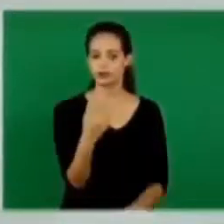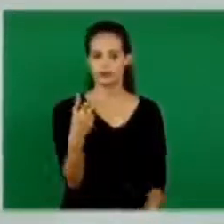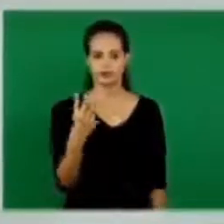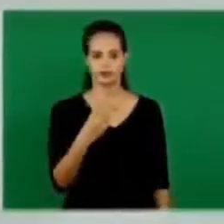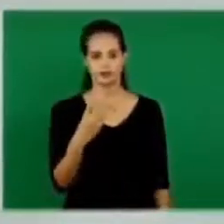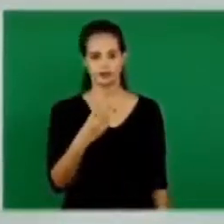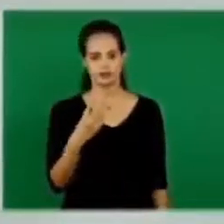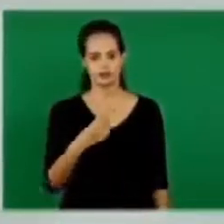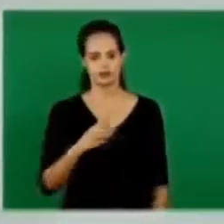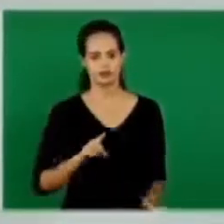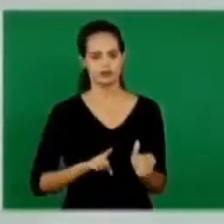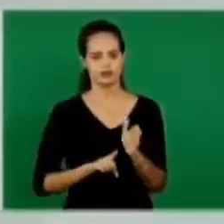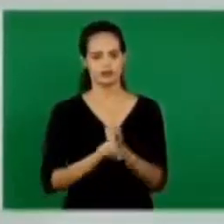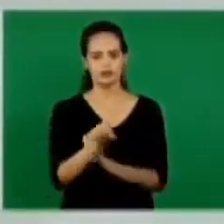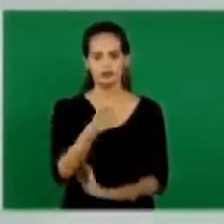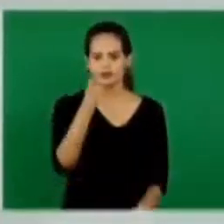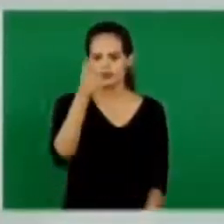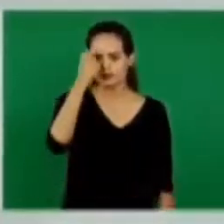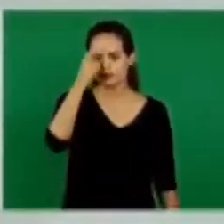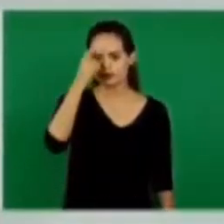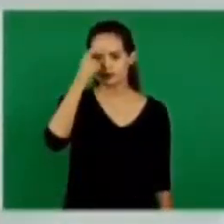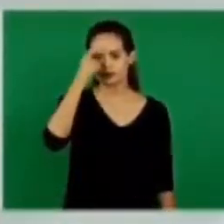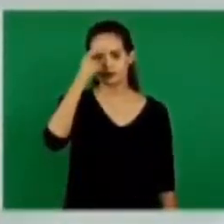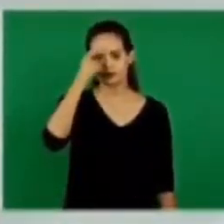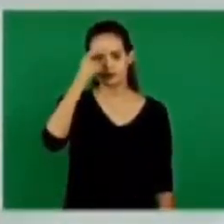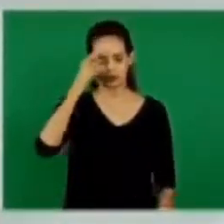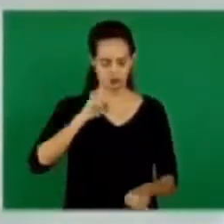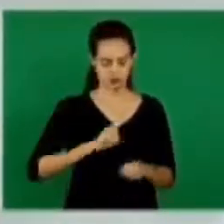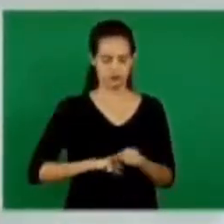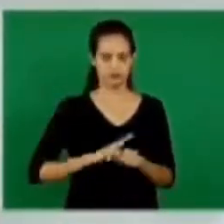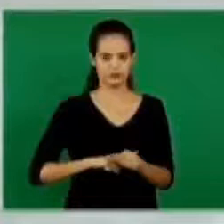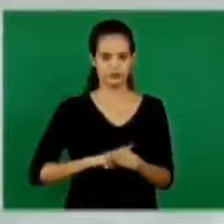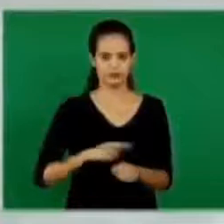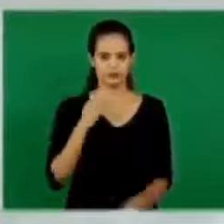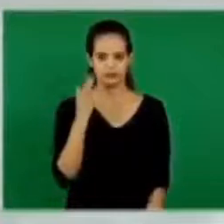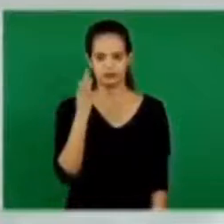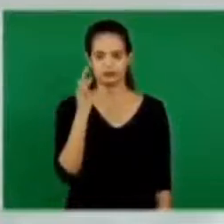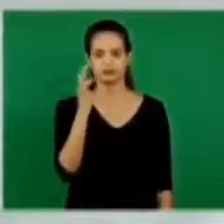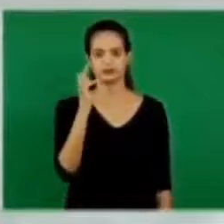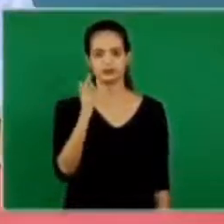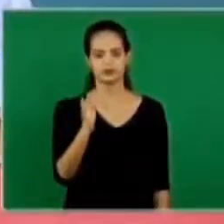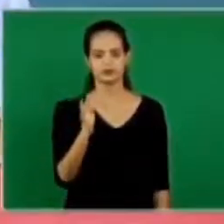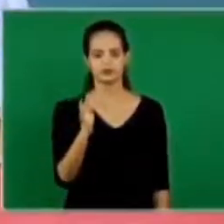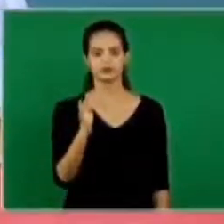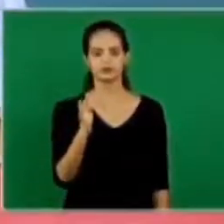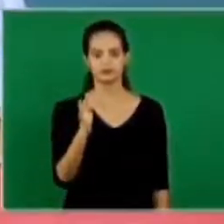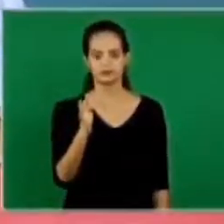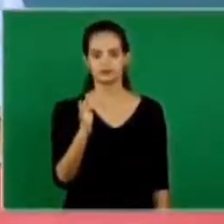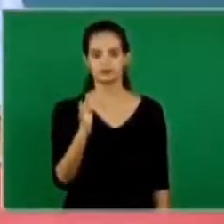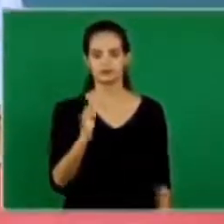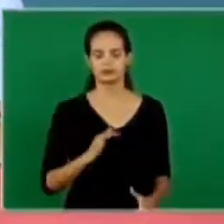question about the knowledge of the time called soon.